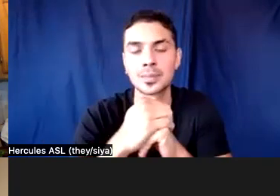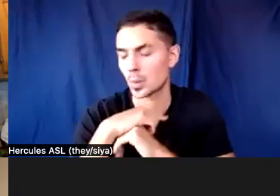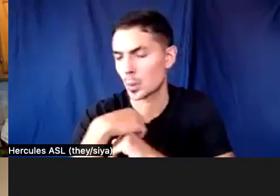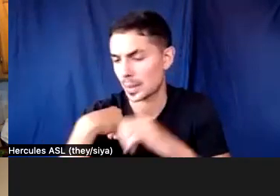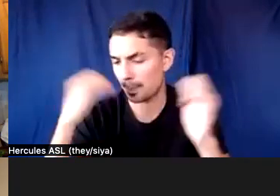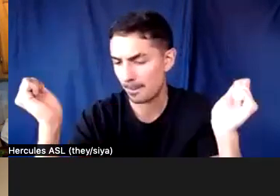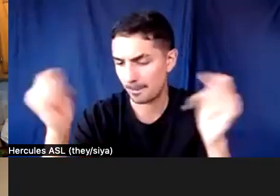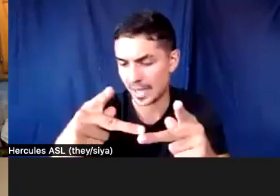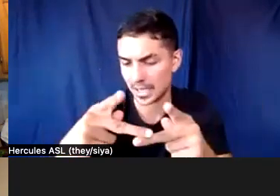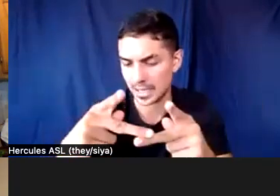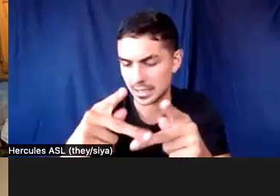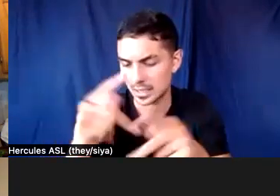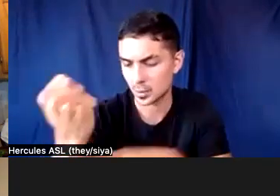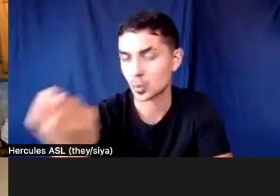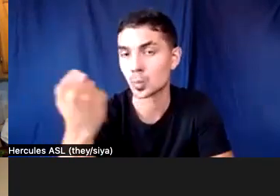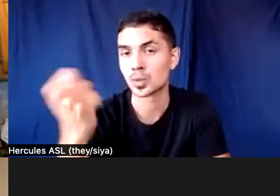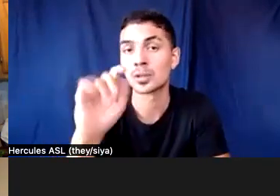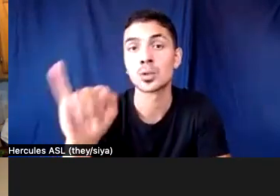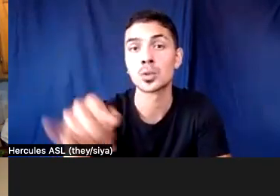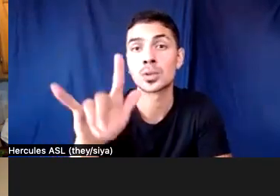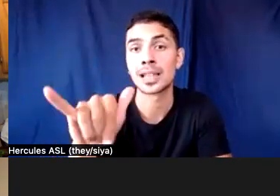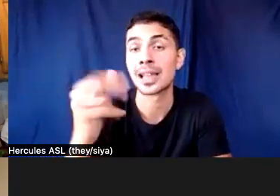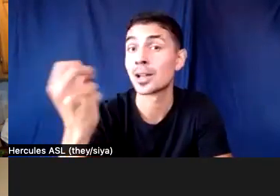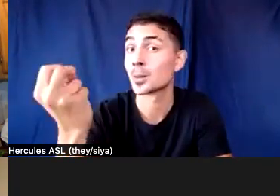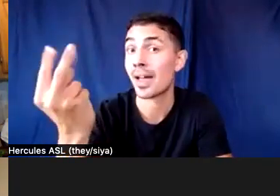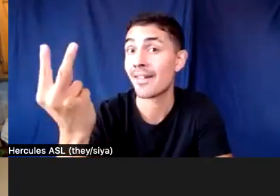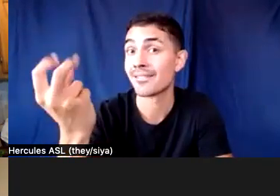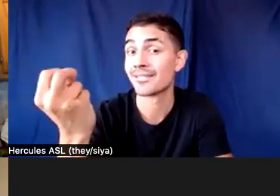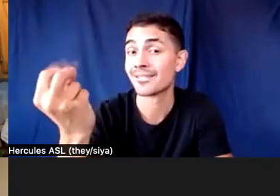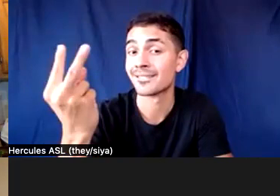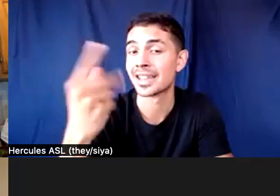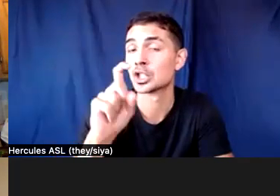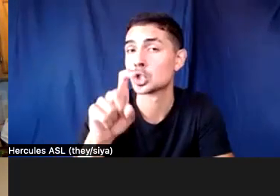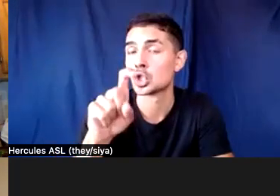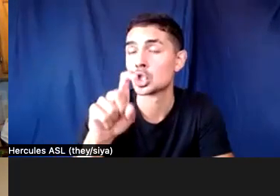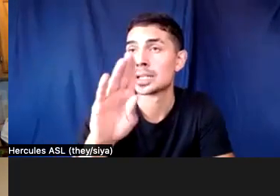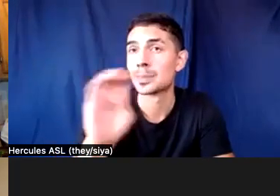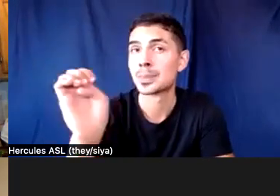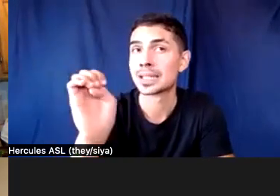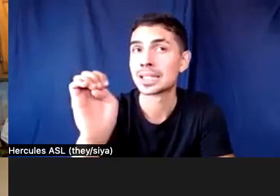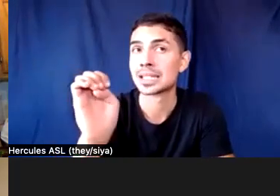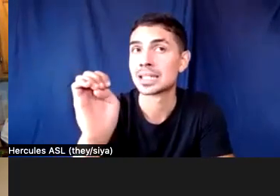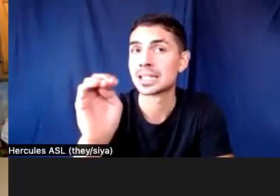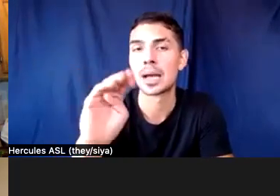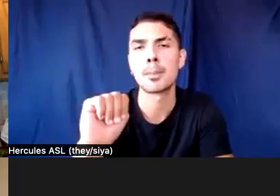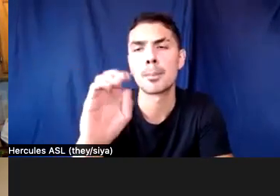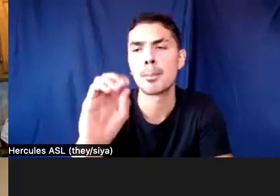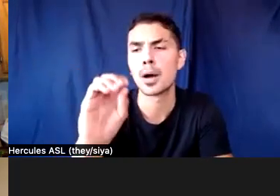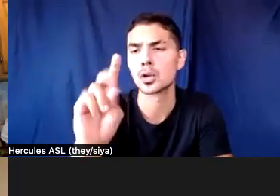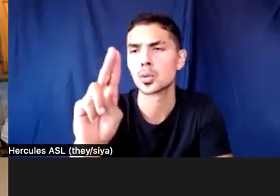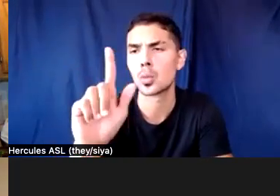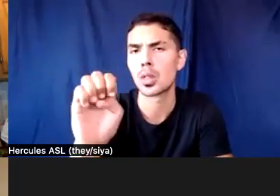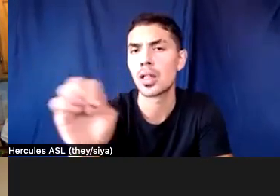on Tuesday, July 12th, and it should be modules 4.